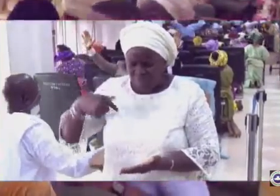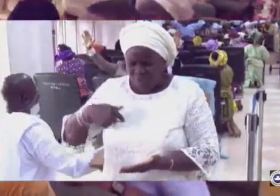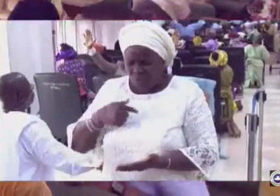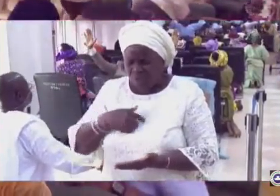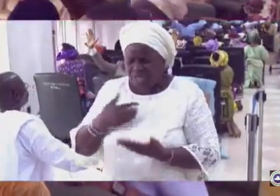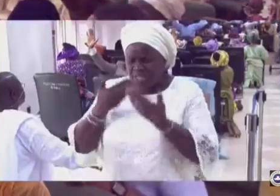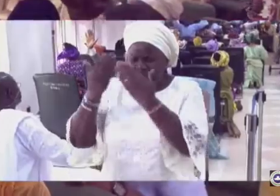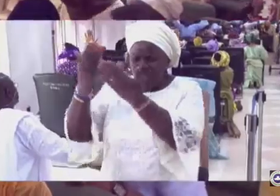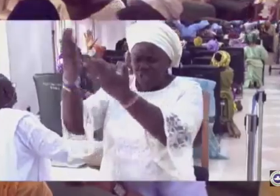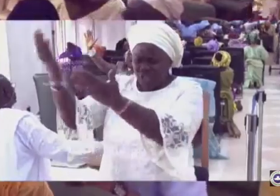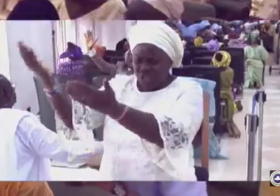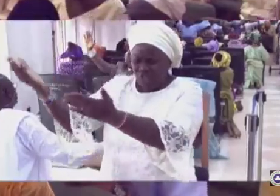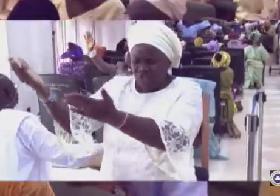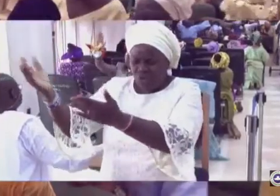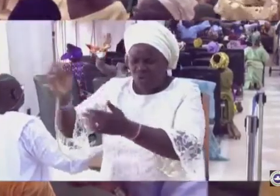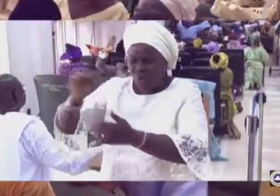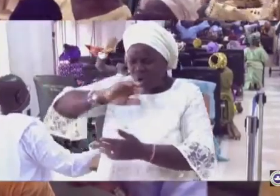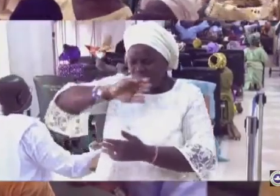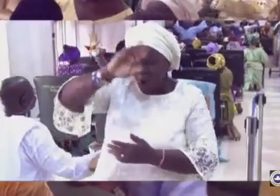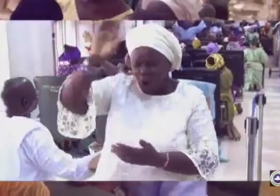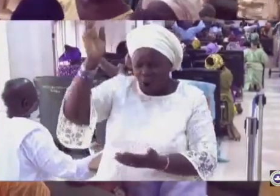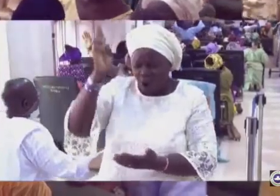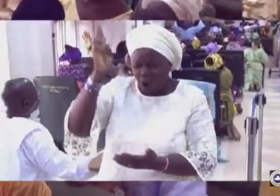glory. We give